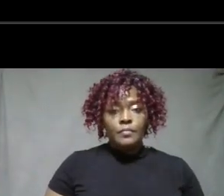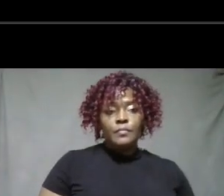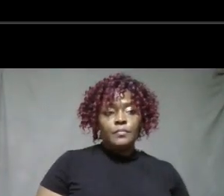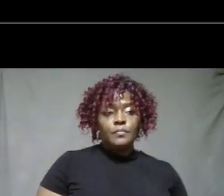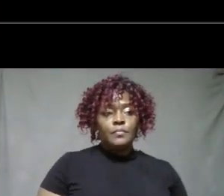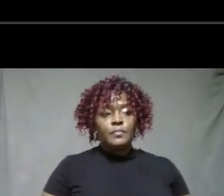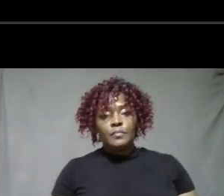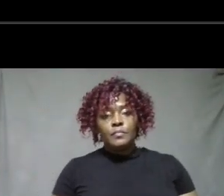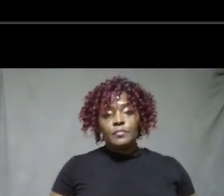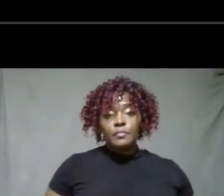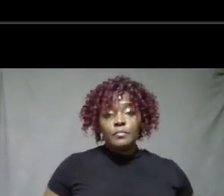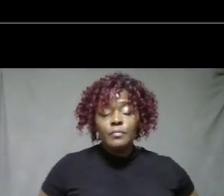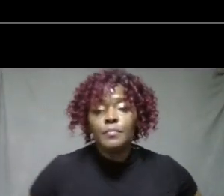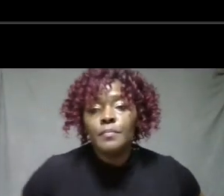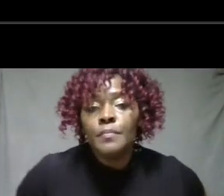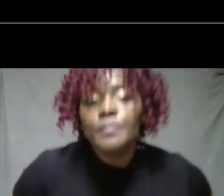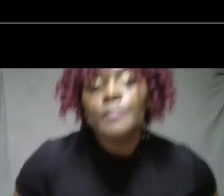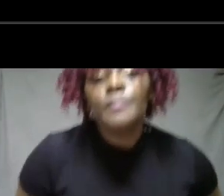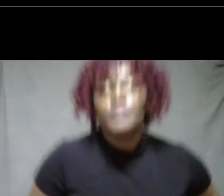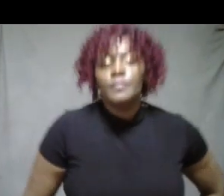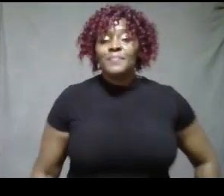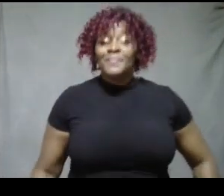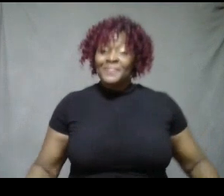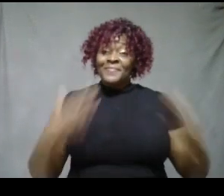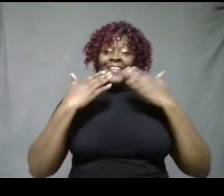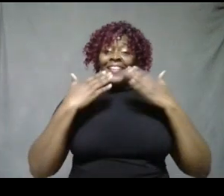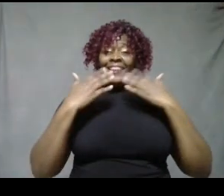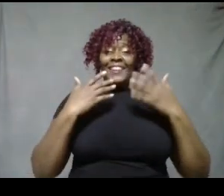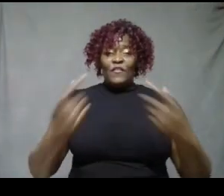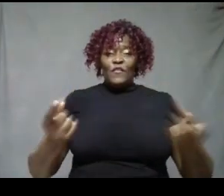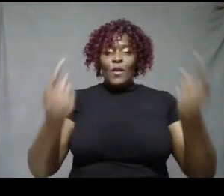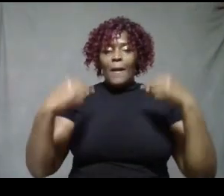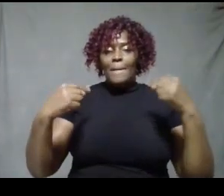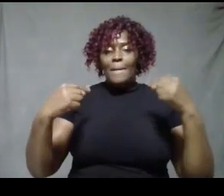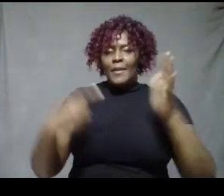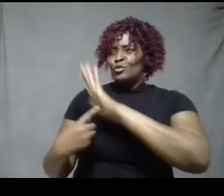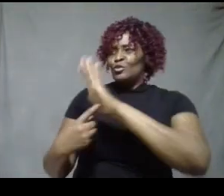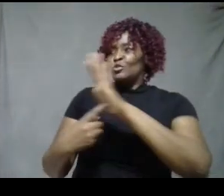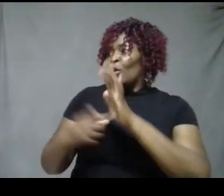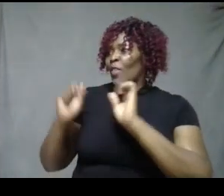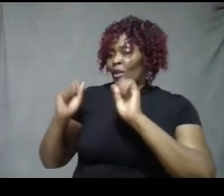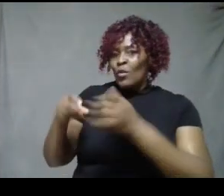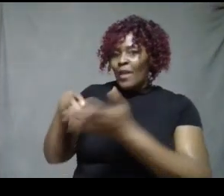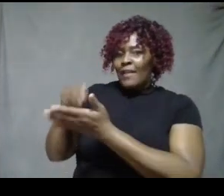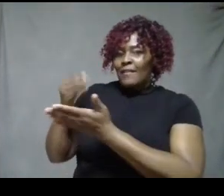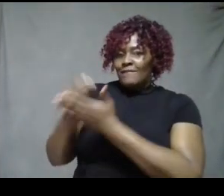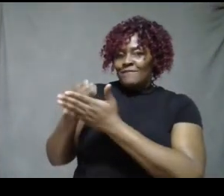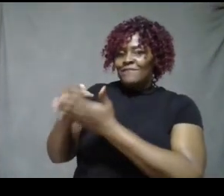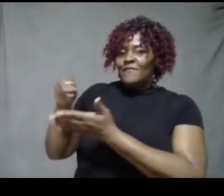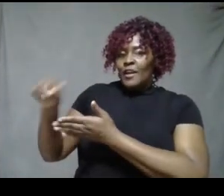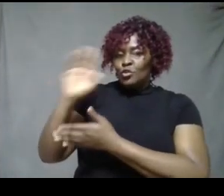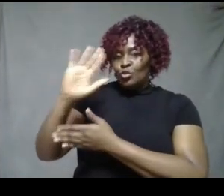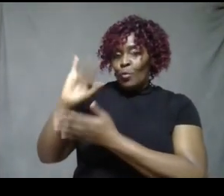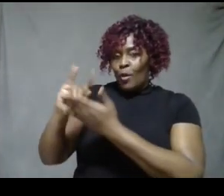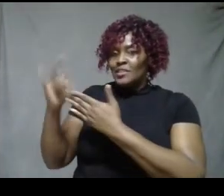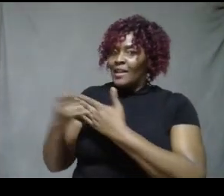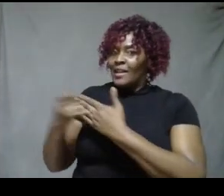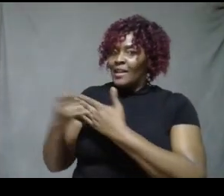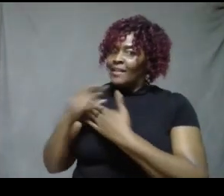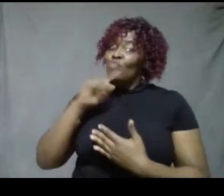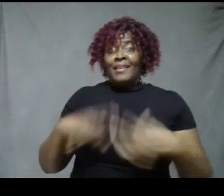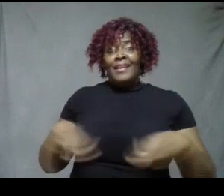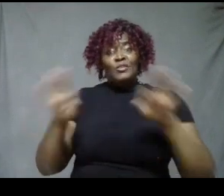Group? Thank you for coming today and showing that you're able to fund your project. It's really important for us, and Bradley